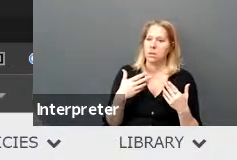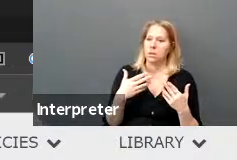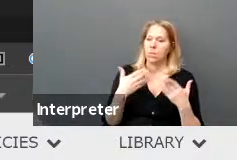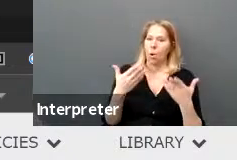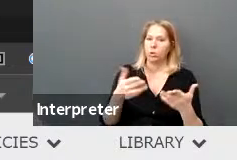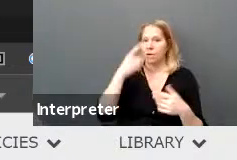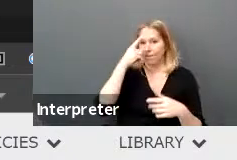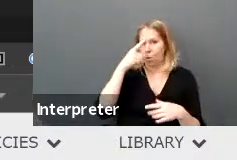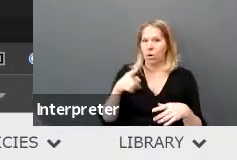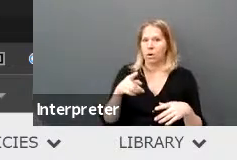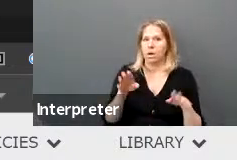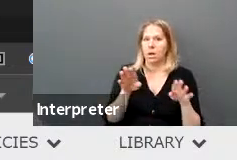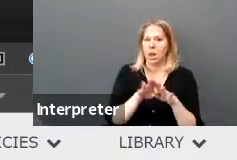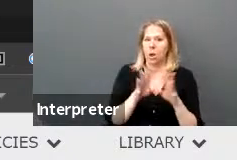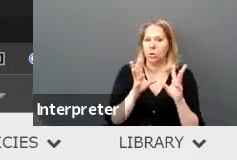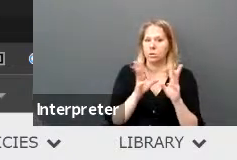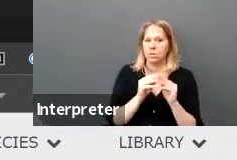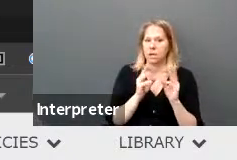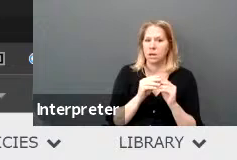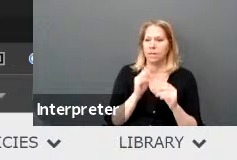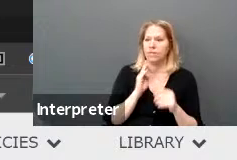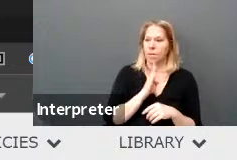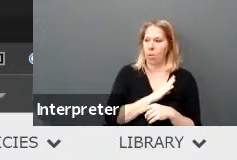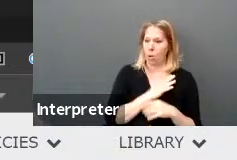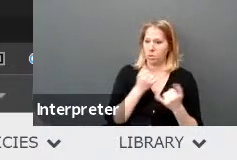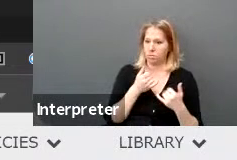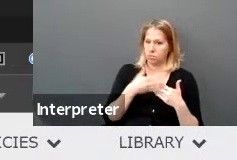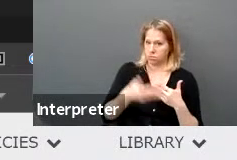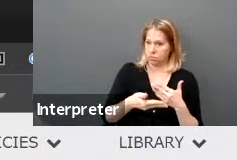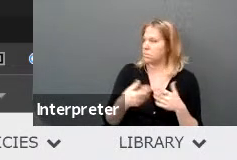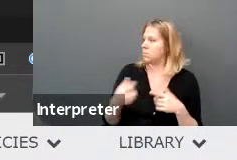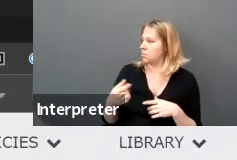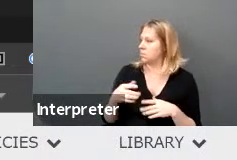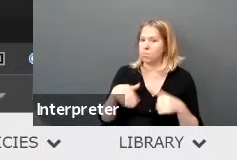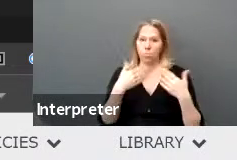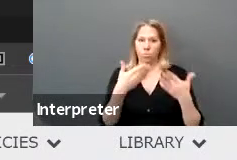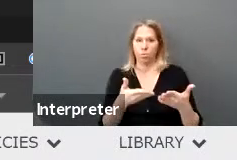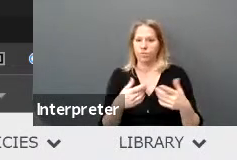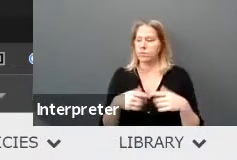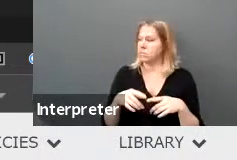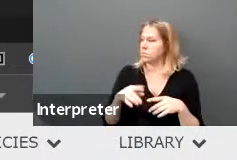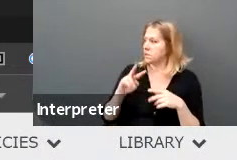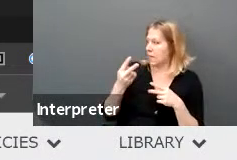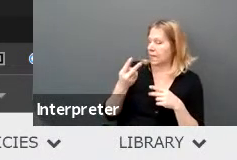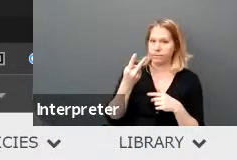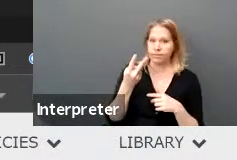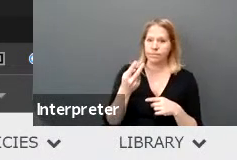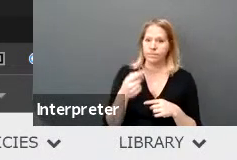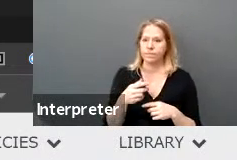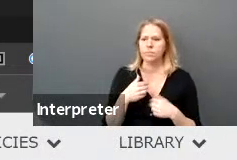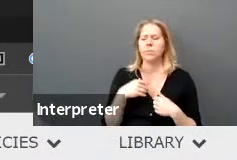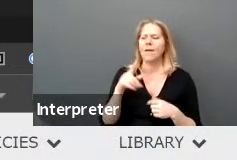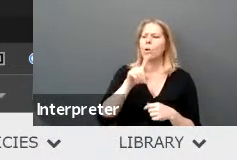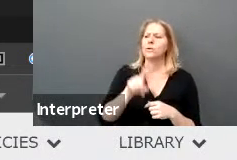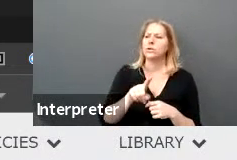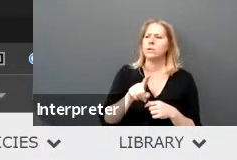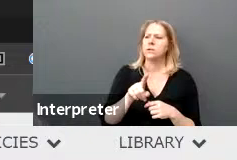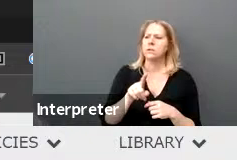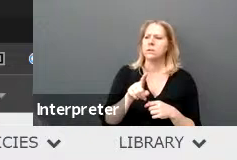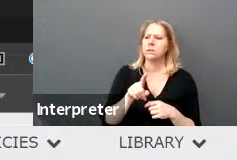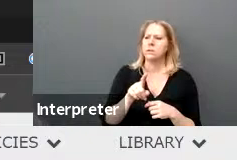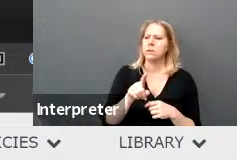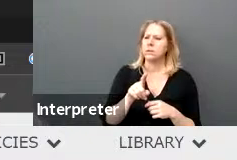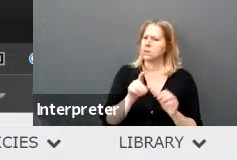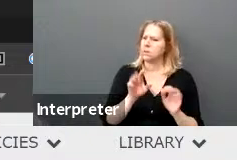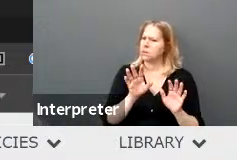immediately following this meeting? So moved. Second. I have a question. Can we do